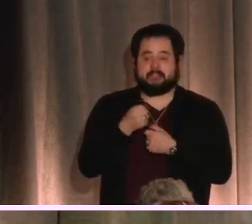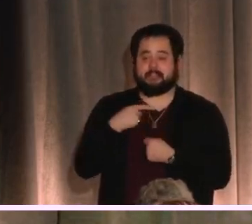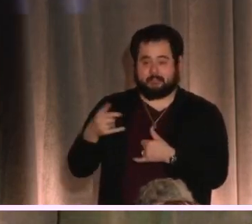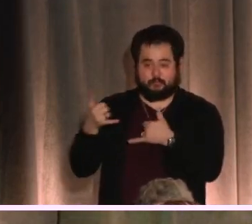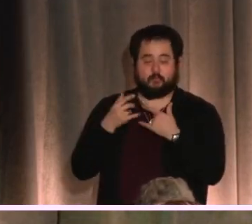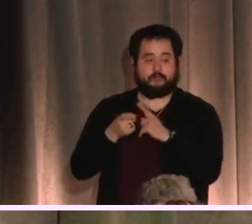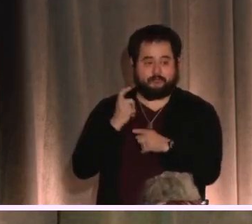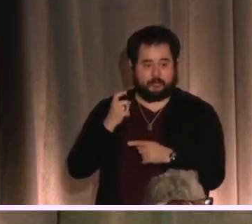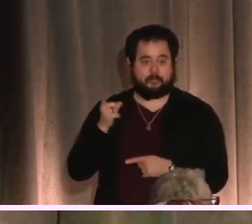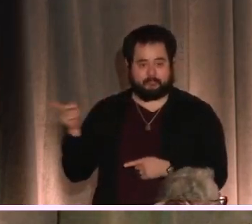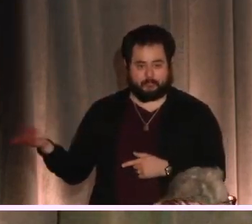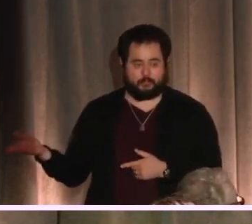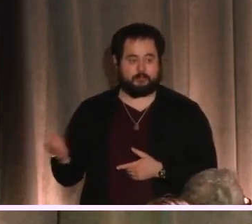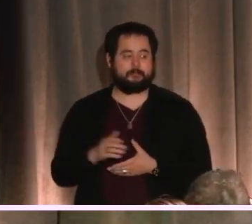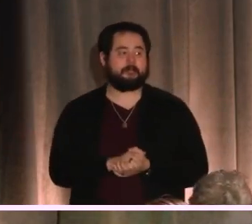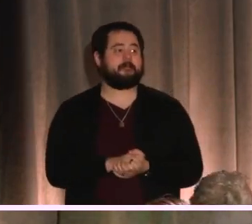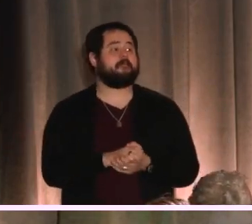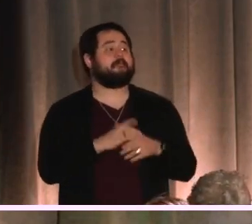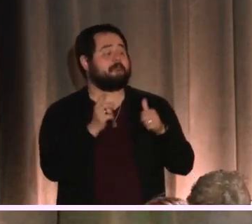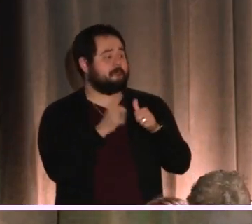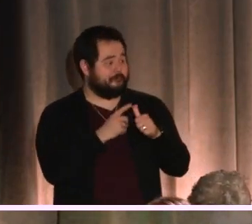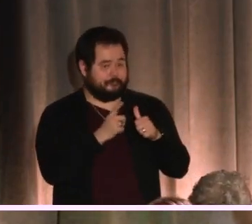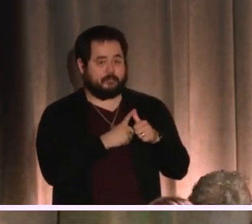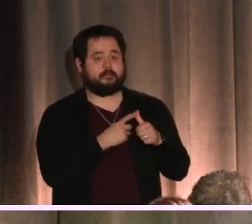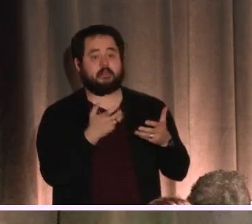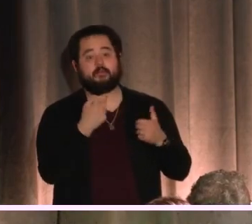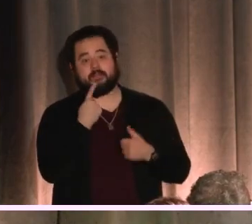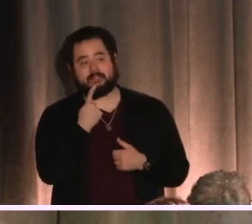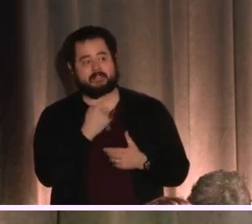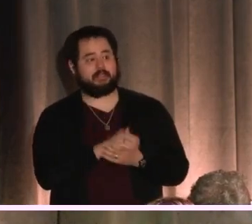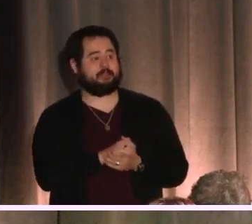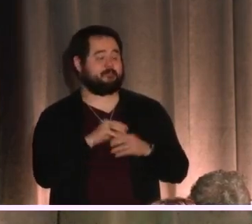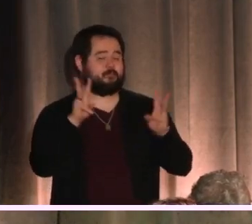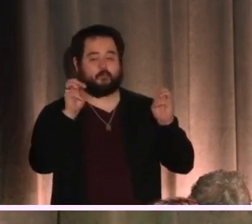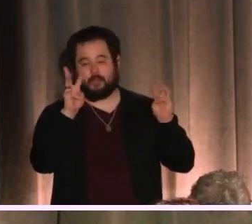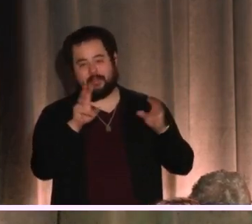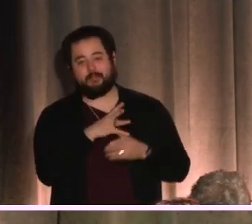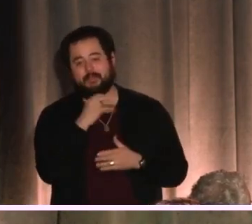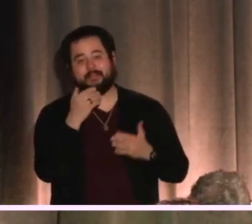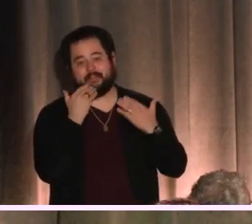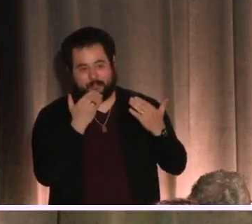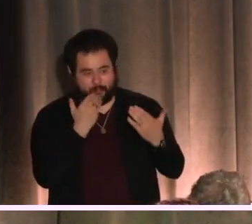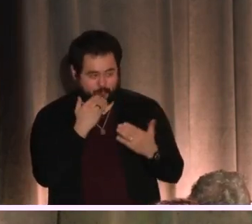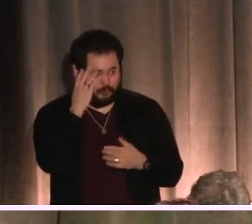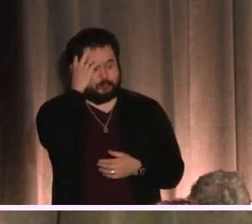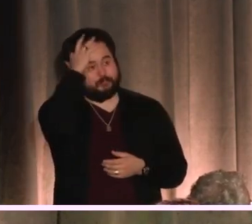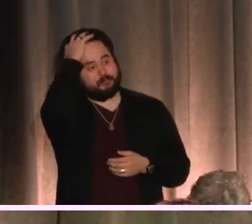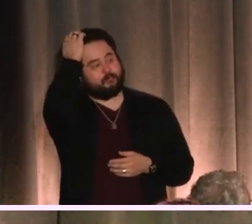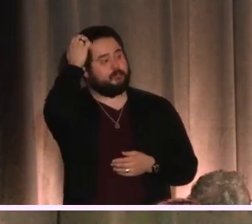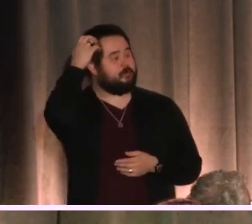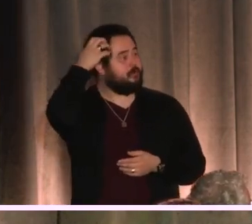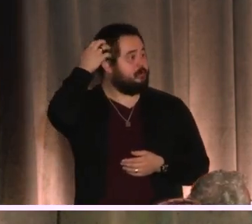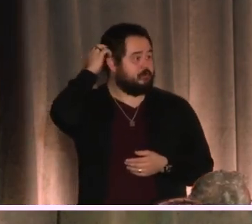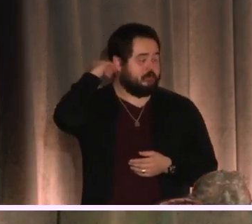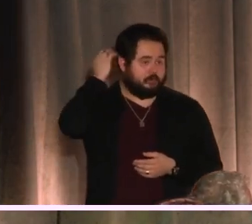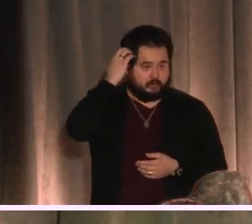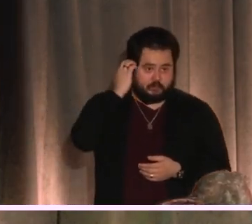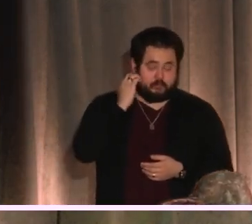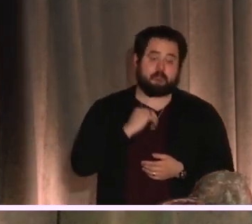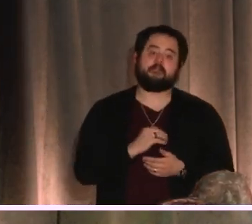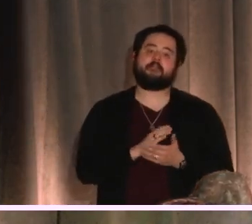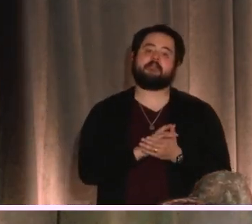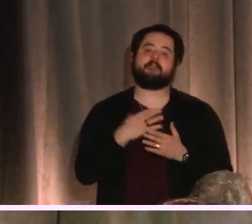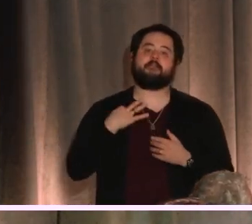her. First of all, I just want to say, well, wow, and thank you. You know, when volunteers